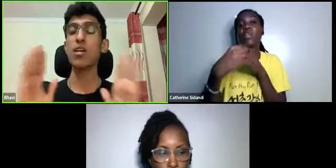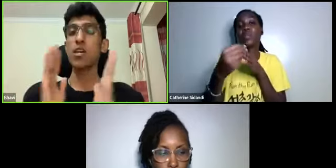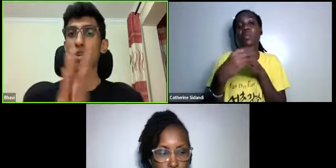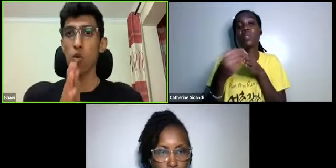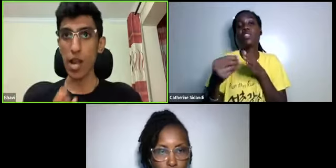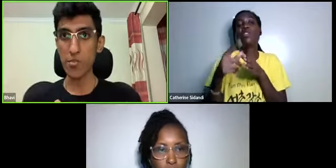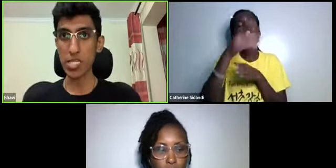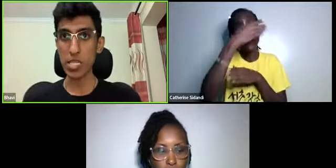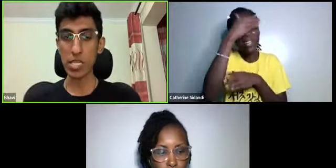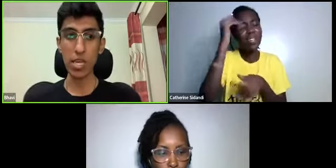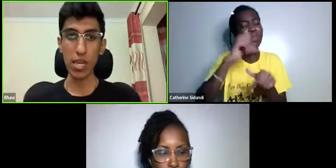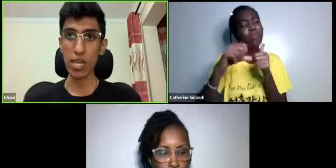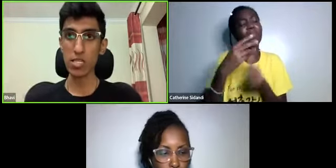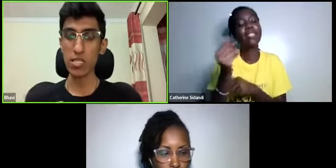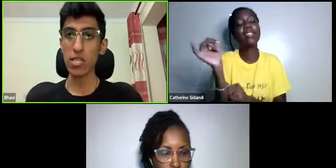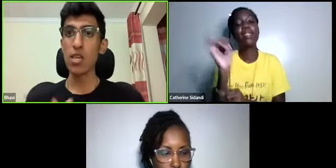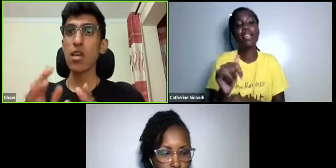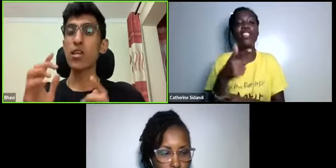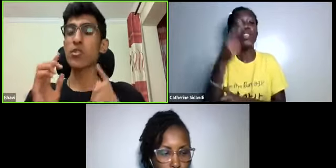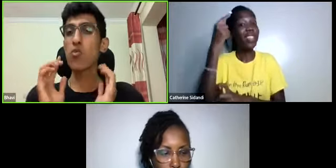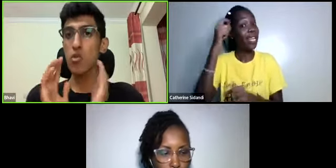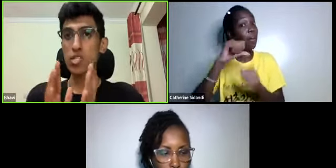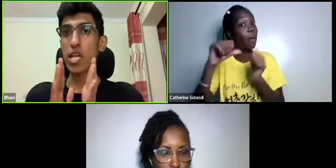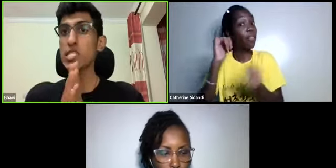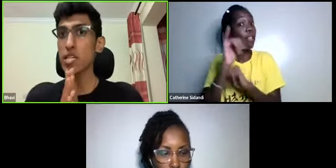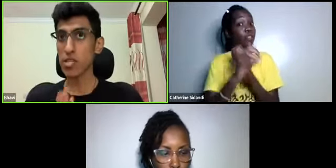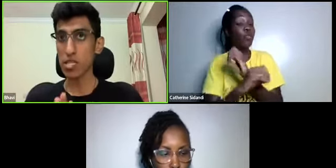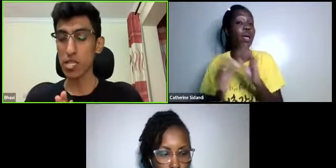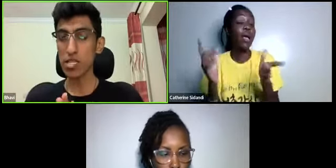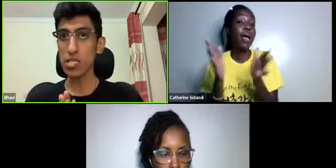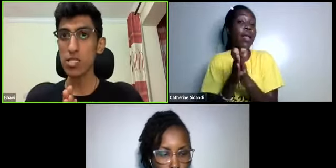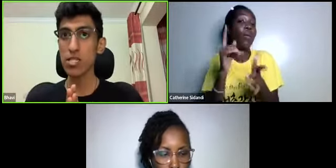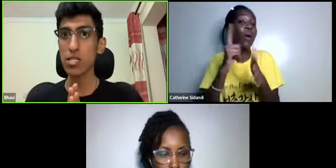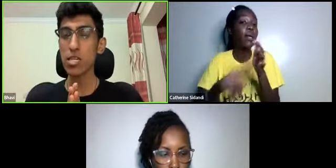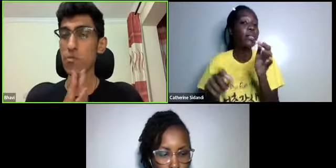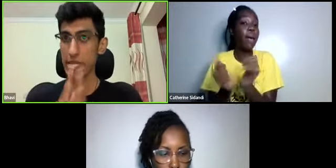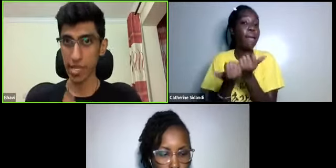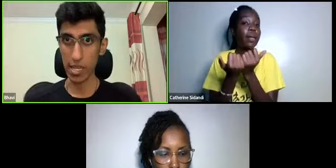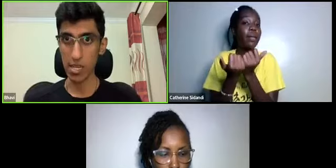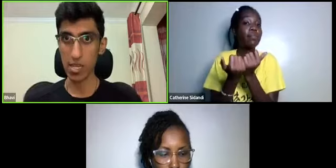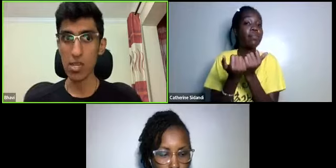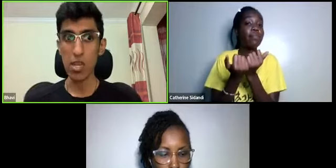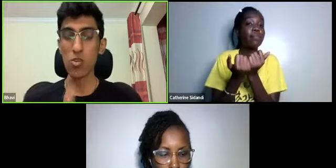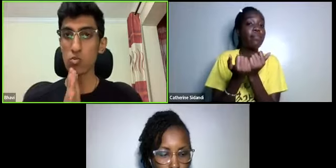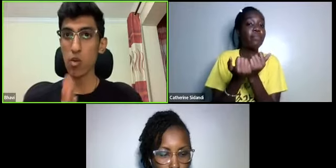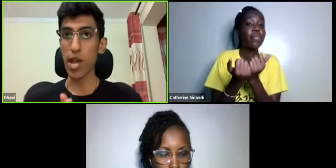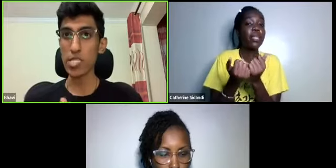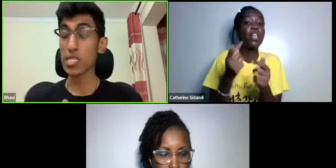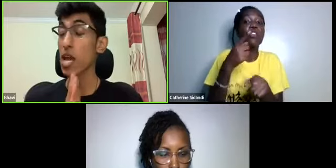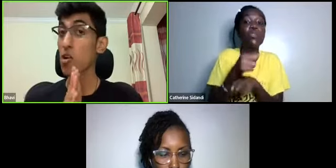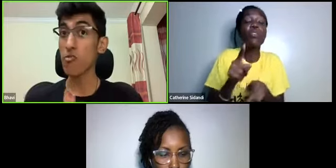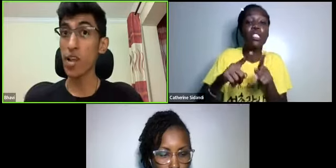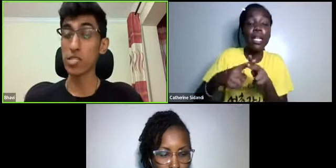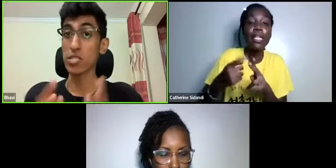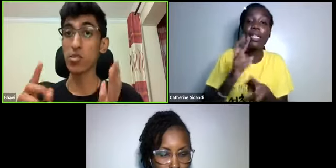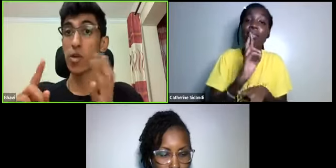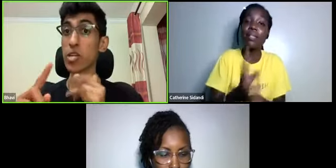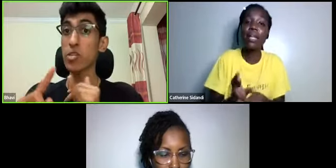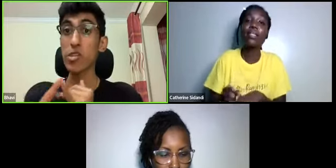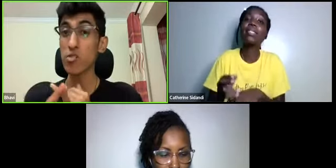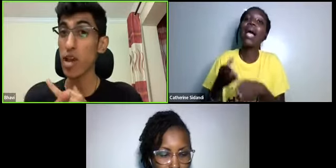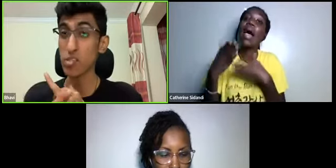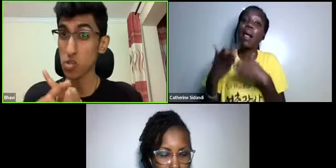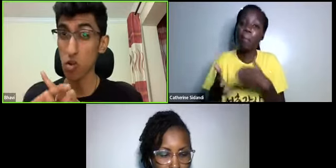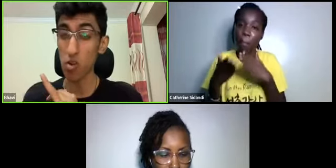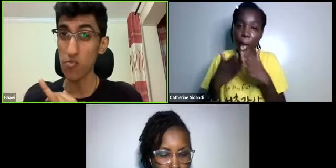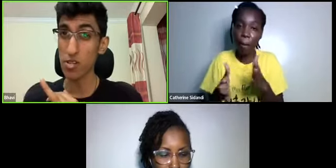that. What happens here is you won't start seeing results immediately, because what happens is there are a lot of factors. Remember,